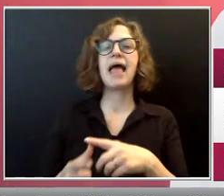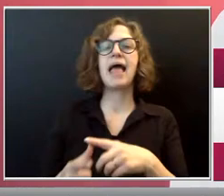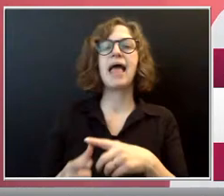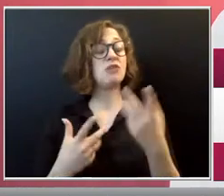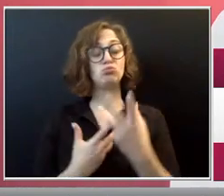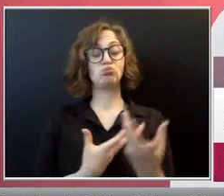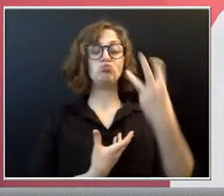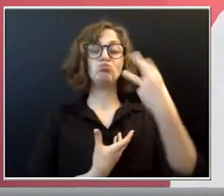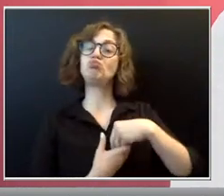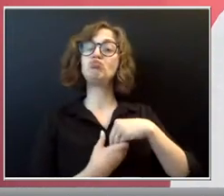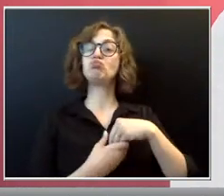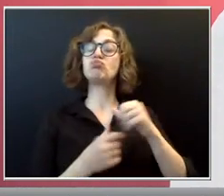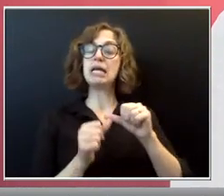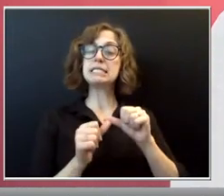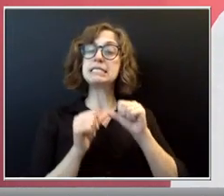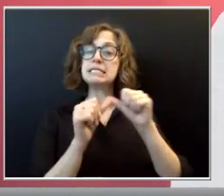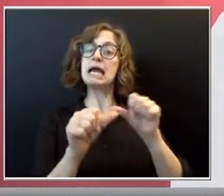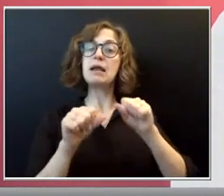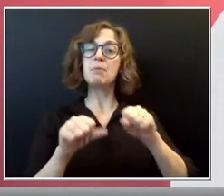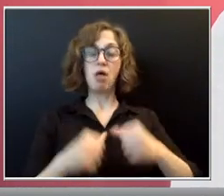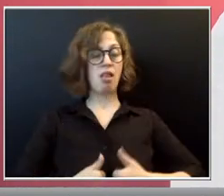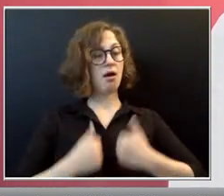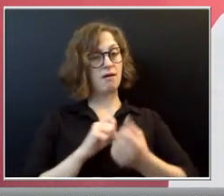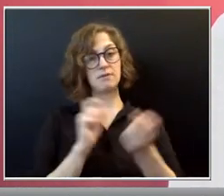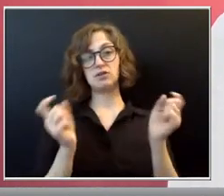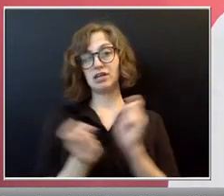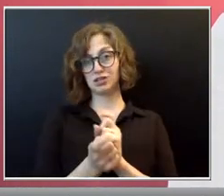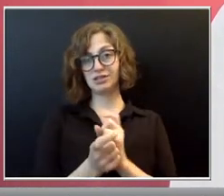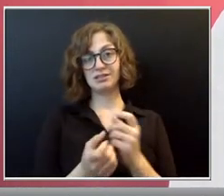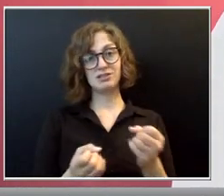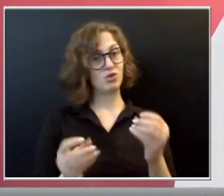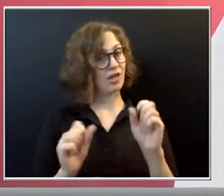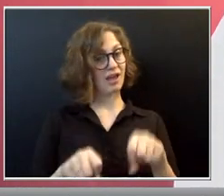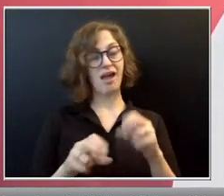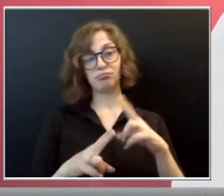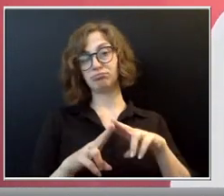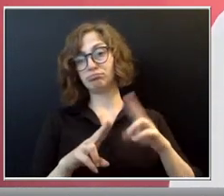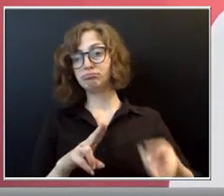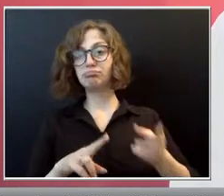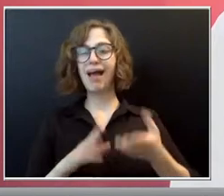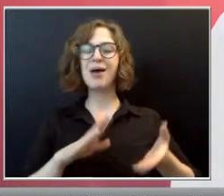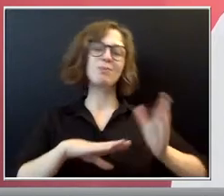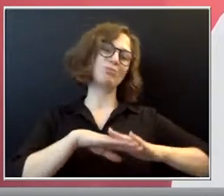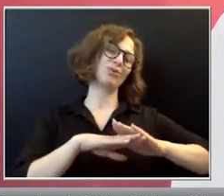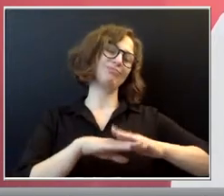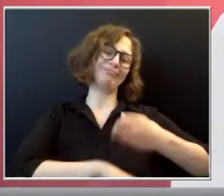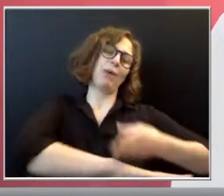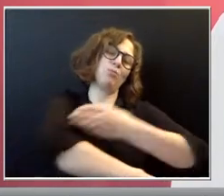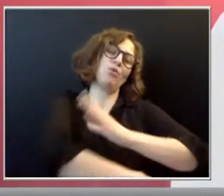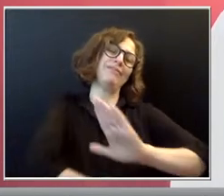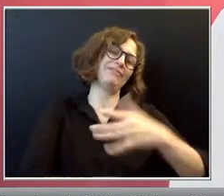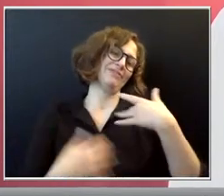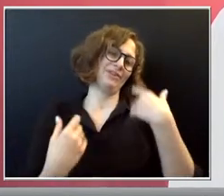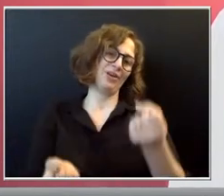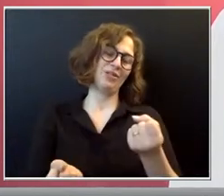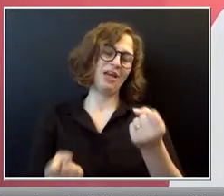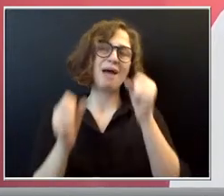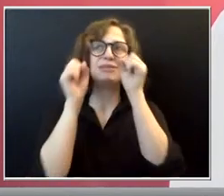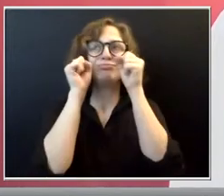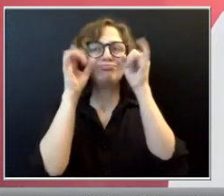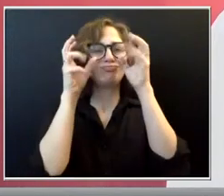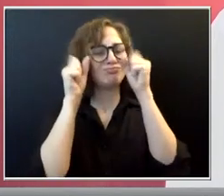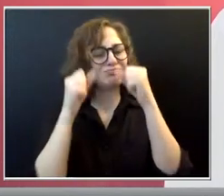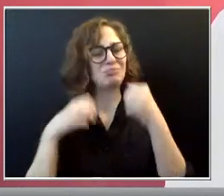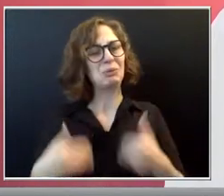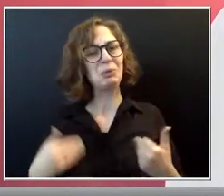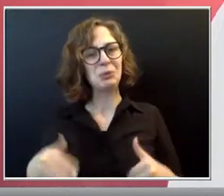changes that are able to facilitate this type of weight loss and just improvement in overall health. So it's really remarkable. I think it's a special situation